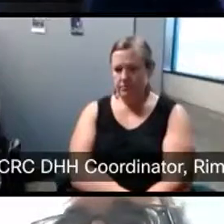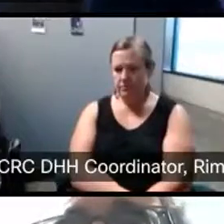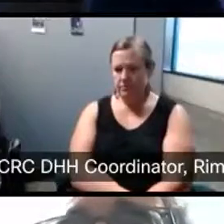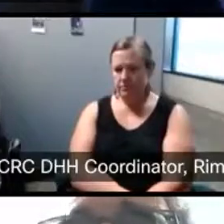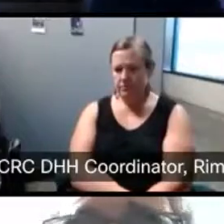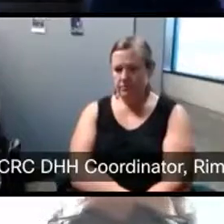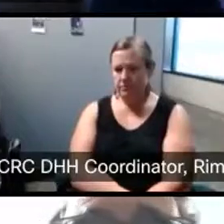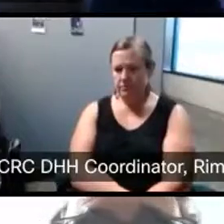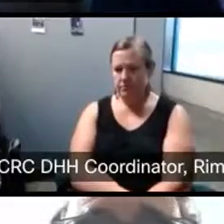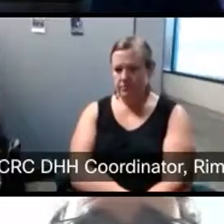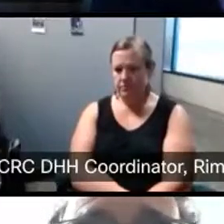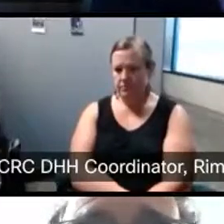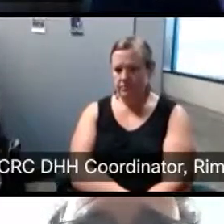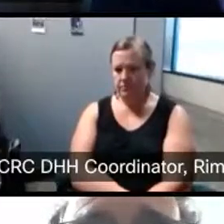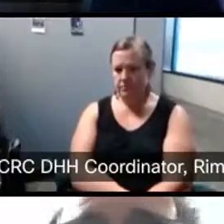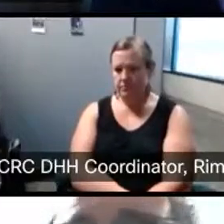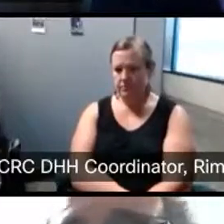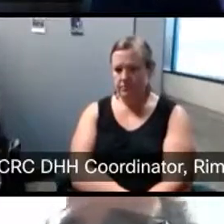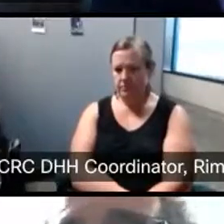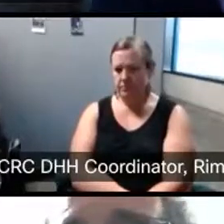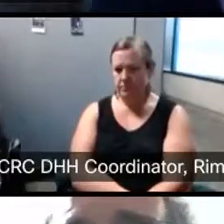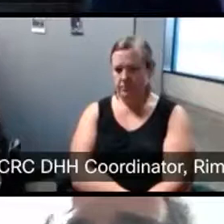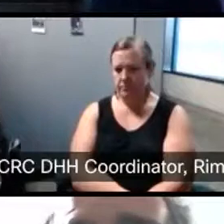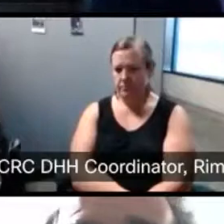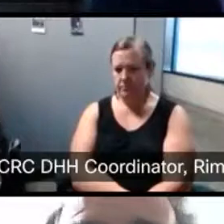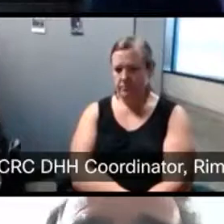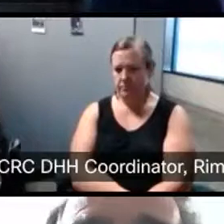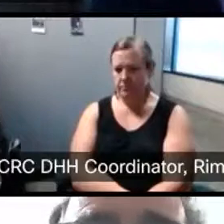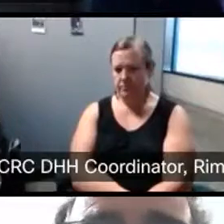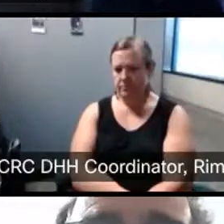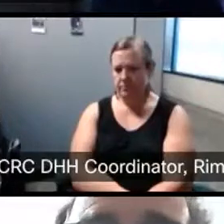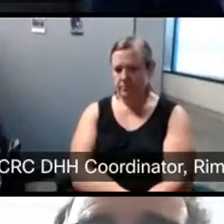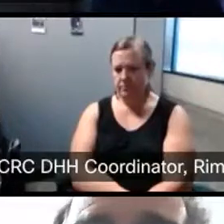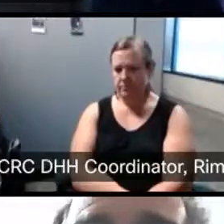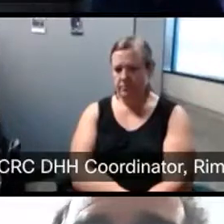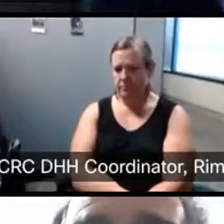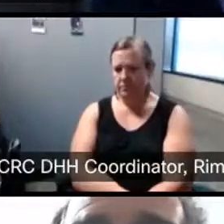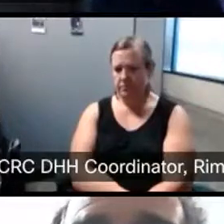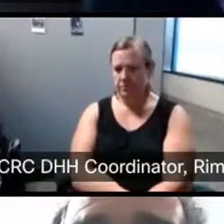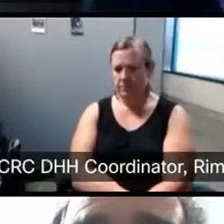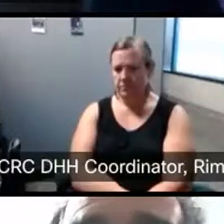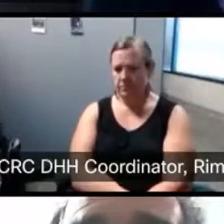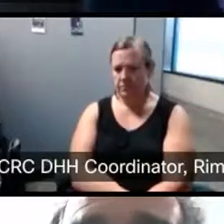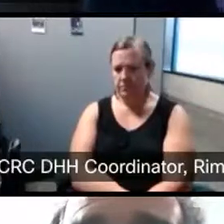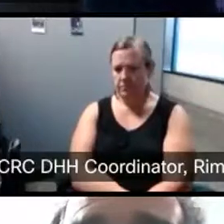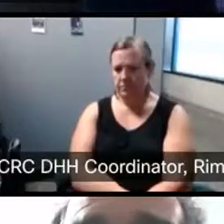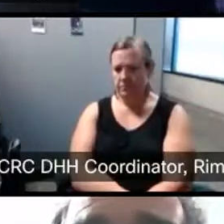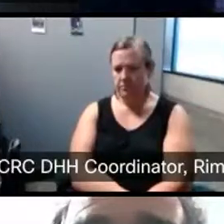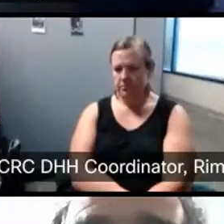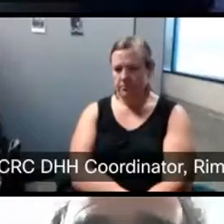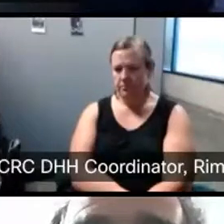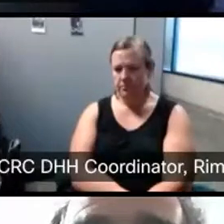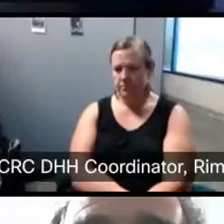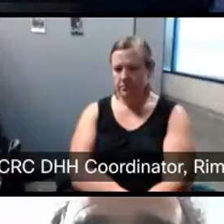But for us, those were our agenda items for today. And once again, I'll give a couple minutes in case anybody has any other questions for the